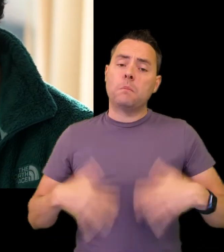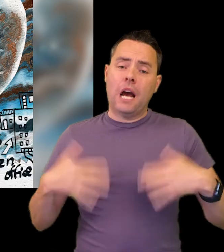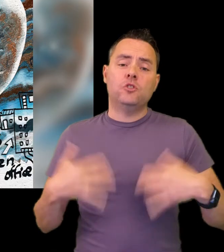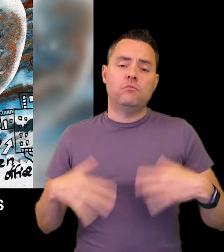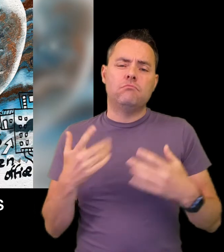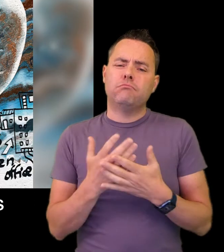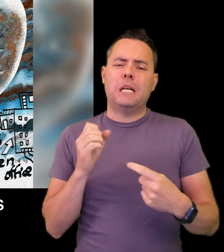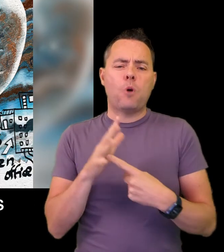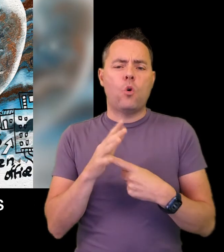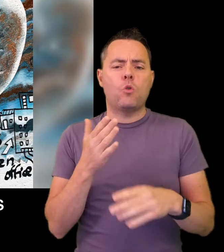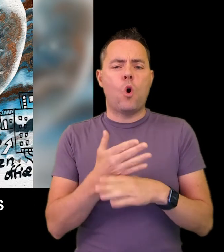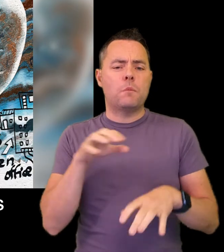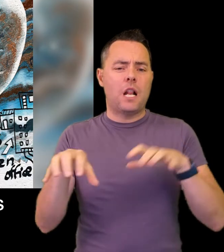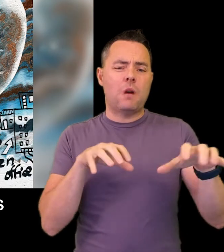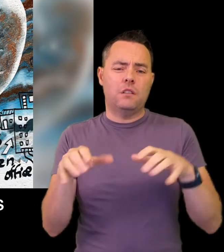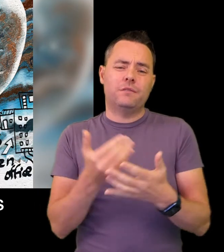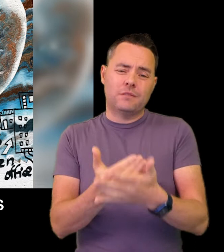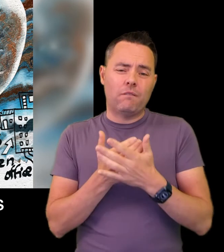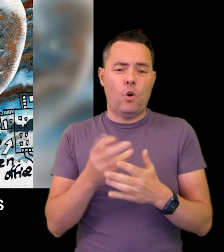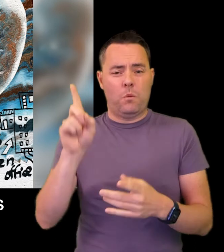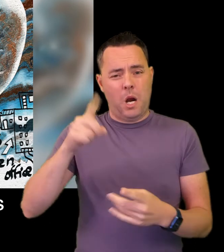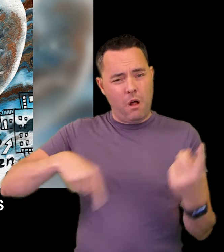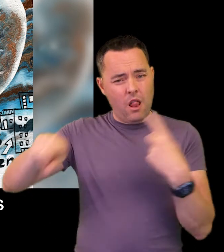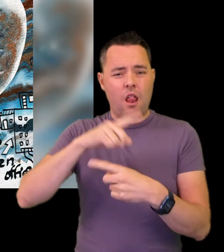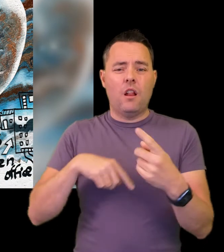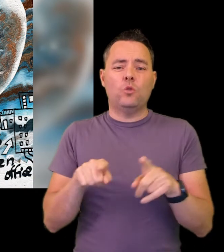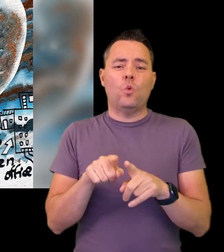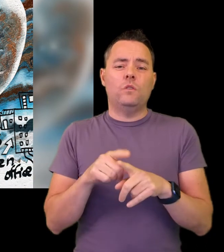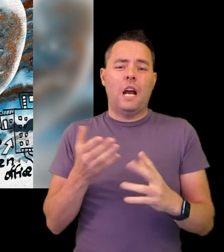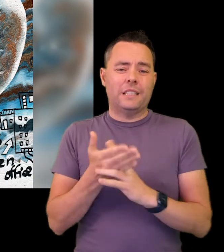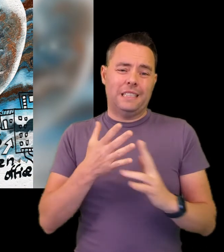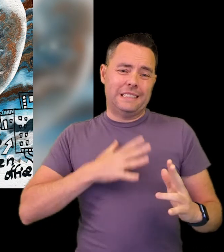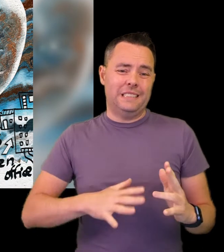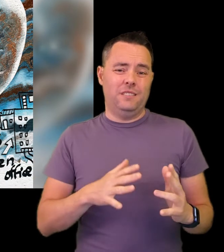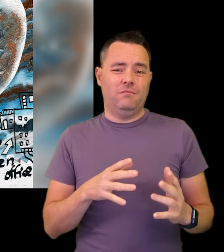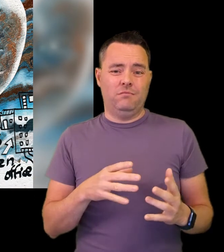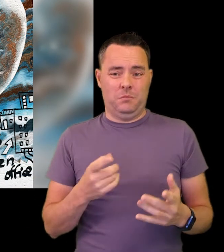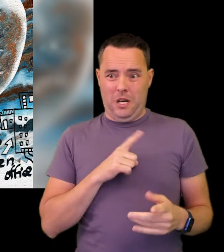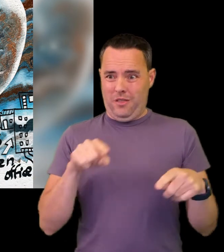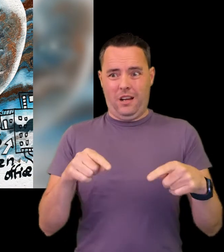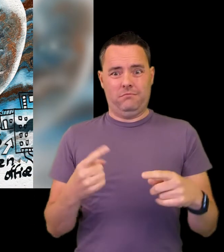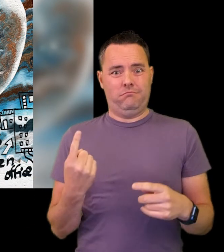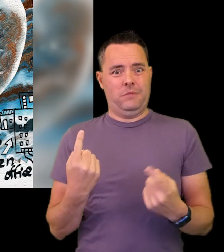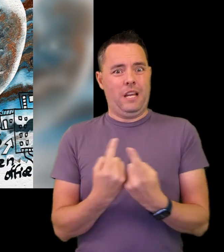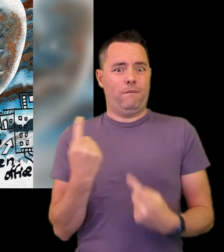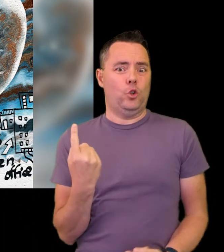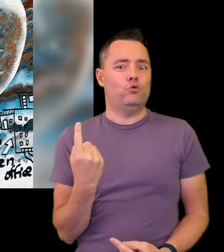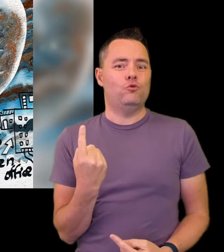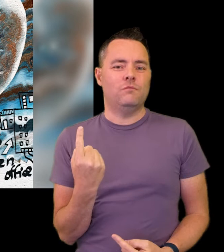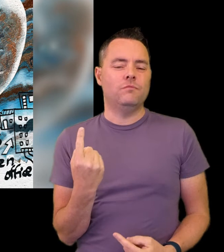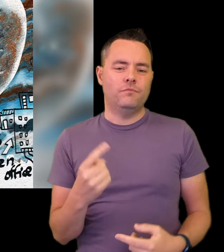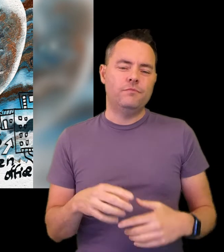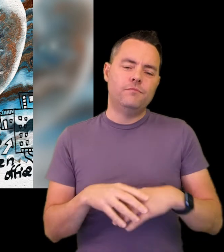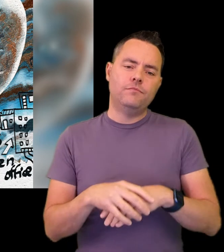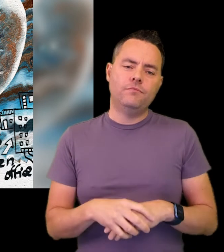amazing. I think it's important for workplaces to be safe for people to talk about their access needs, because